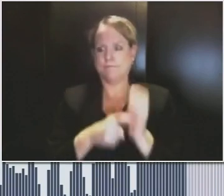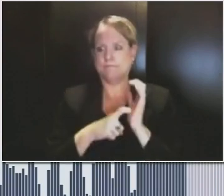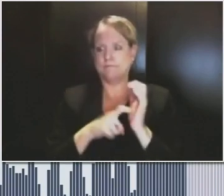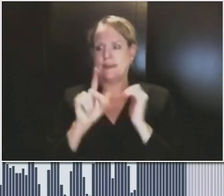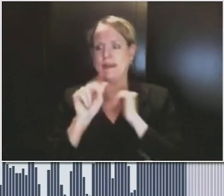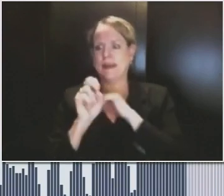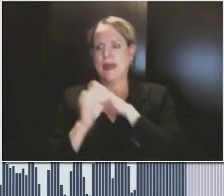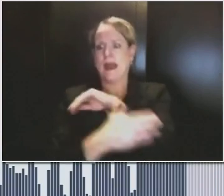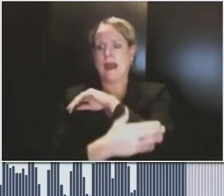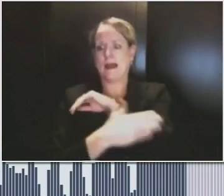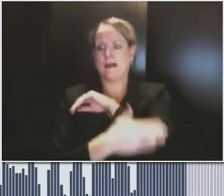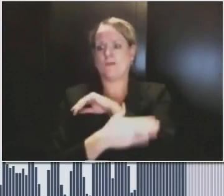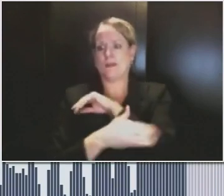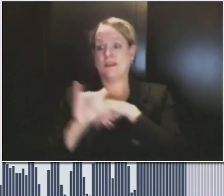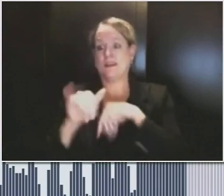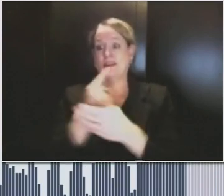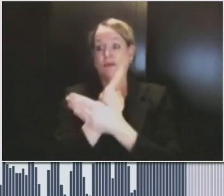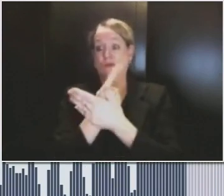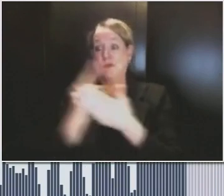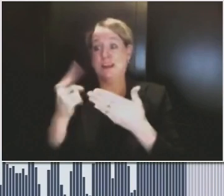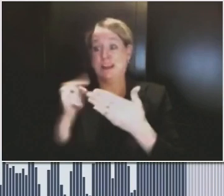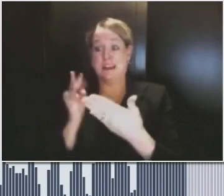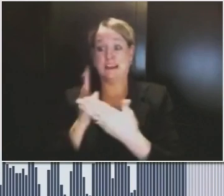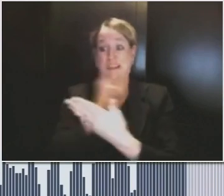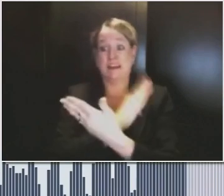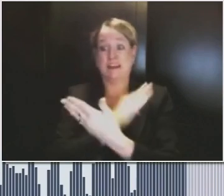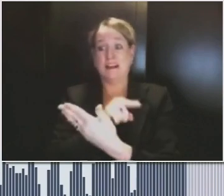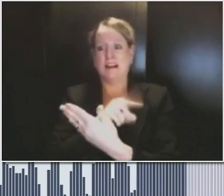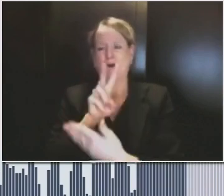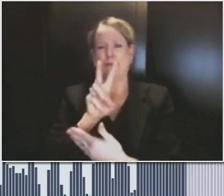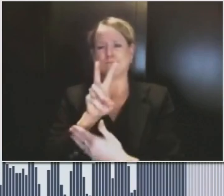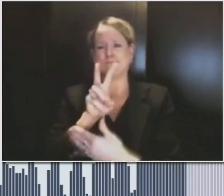All right, and Sean, do you have a follow-up question?